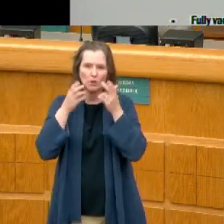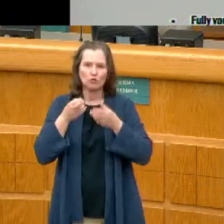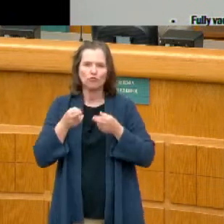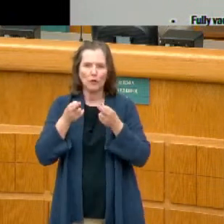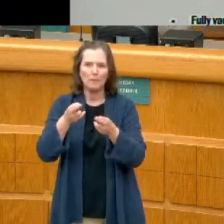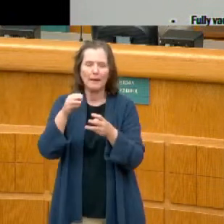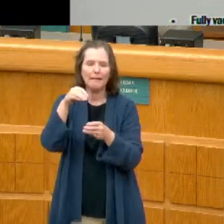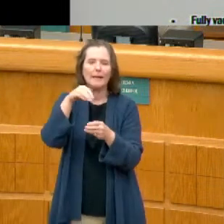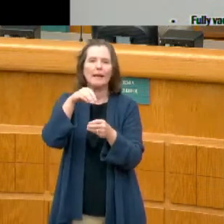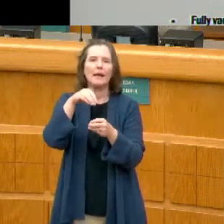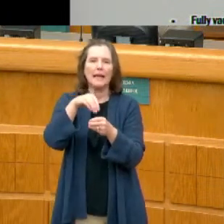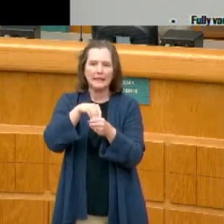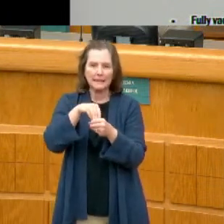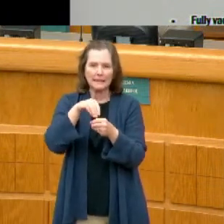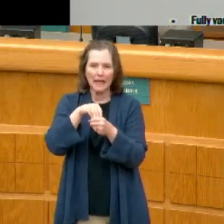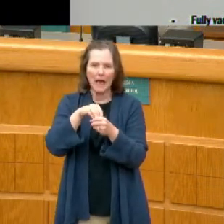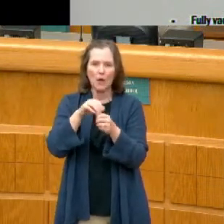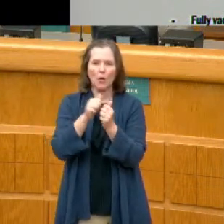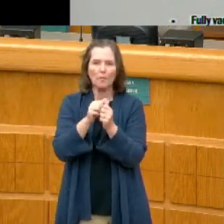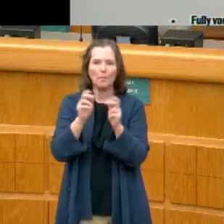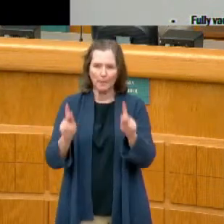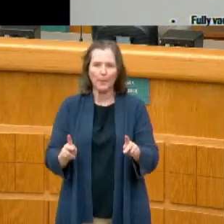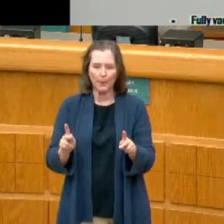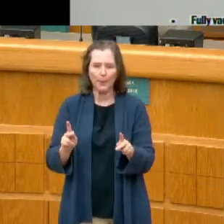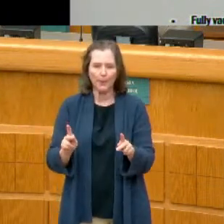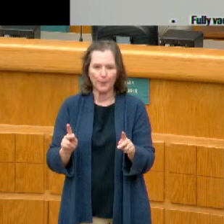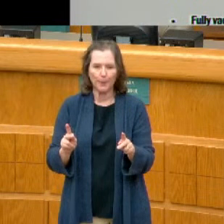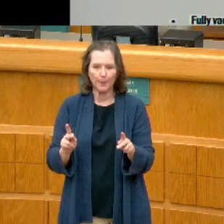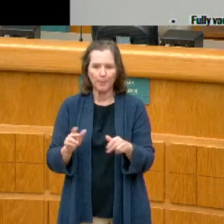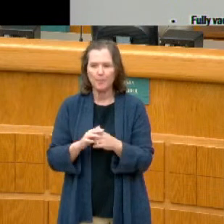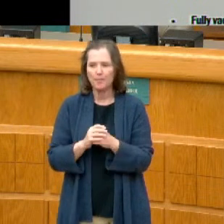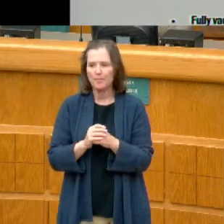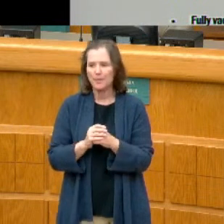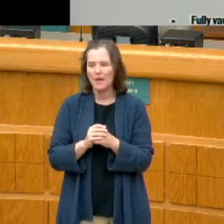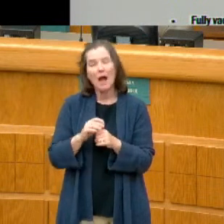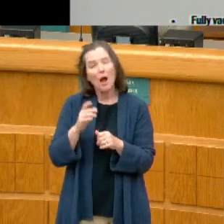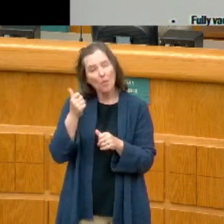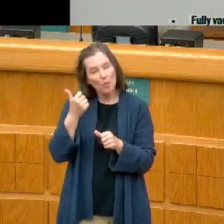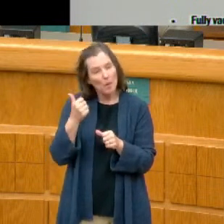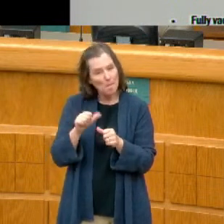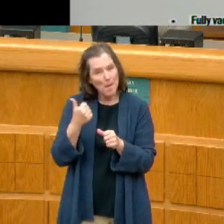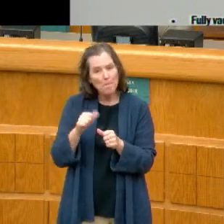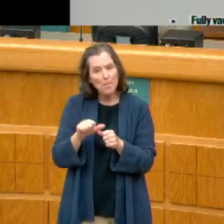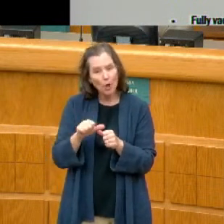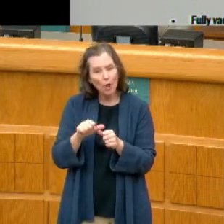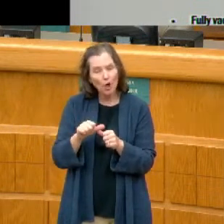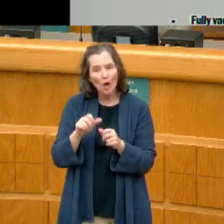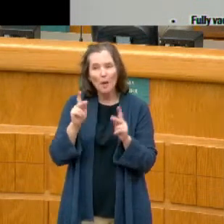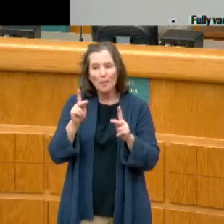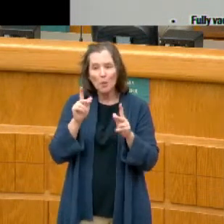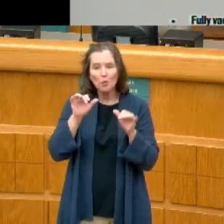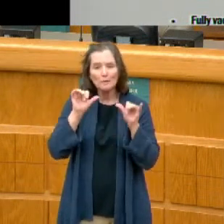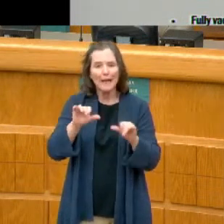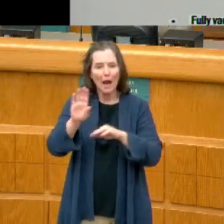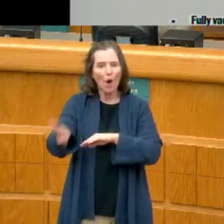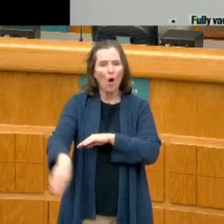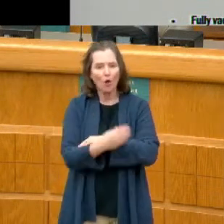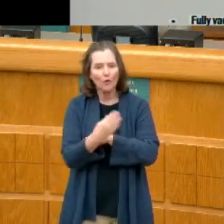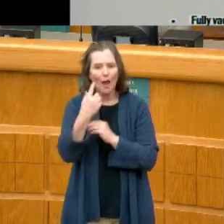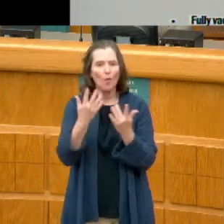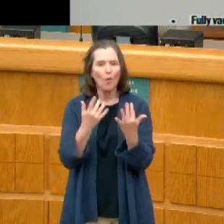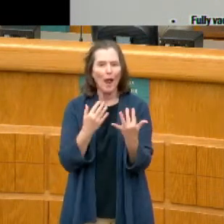3 nights trying to get vaccinated early on. I think all of you remember that they were camping out at the Richard Borcher Fairground. They were